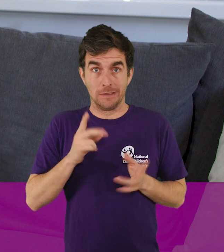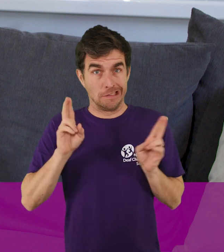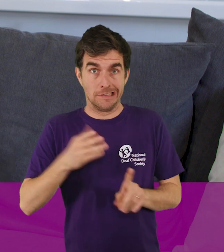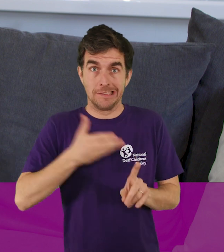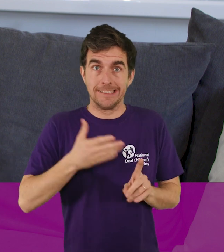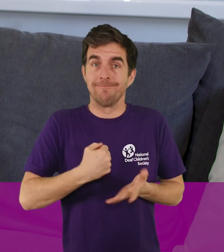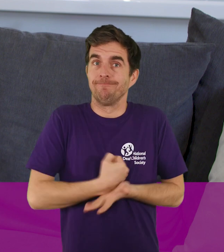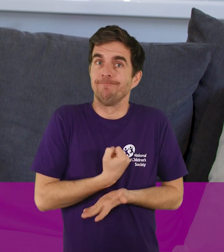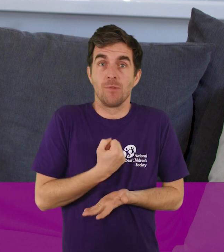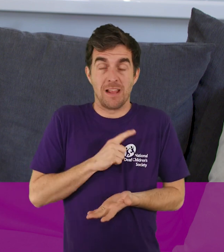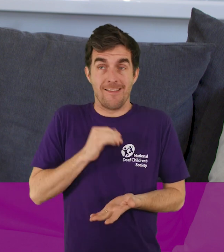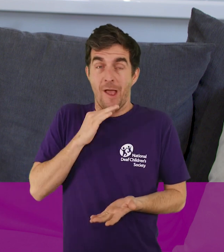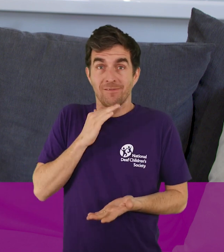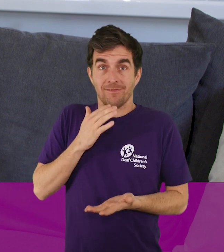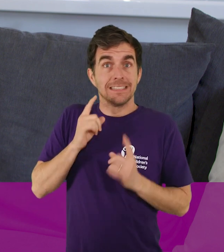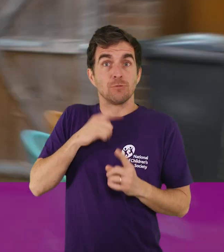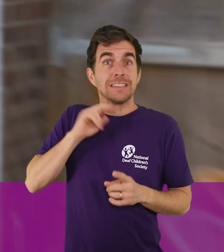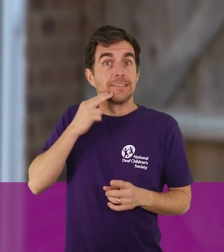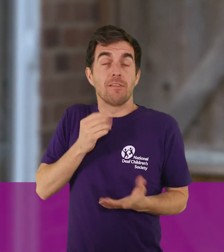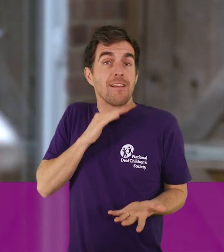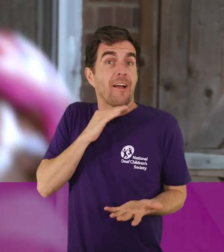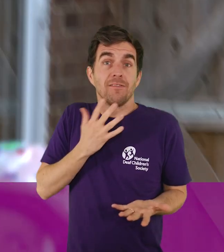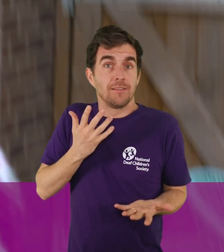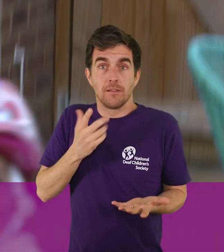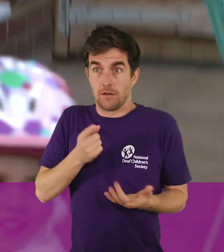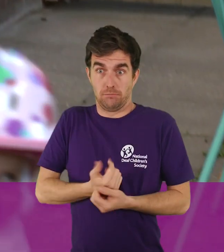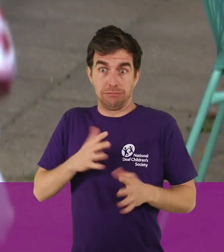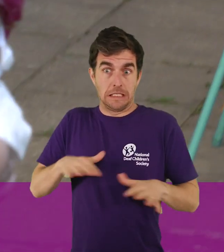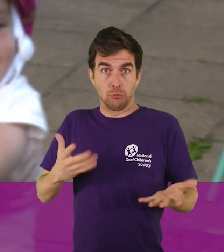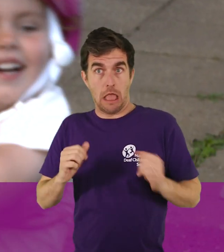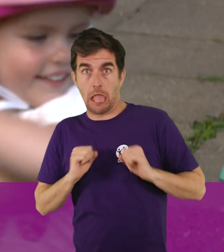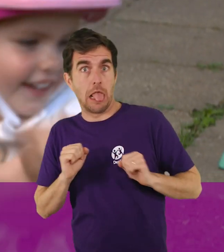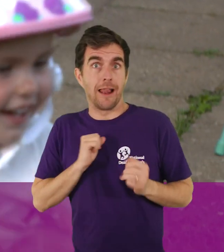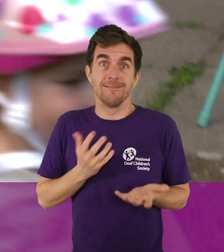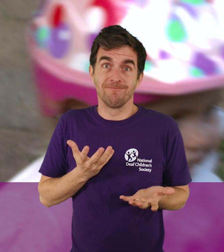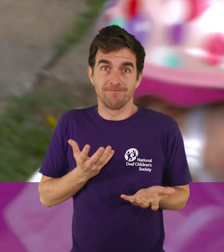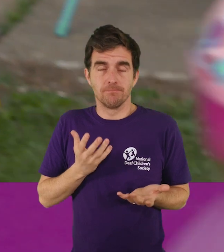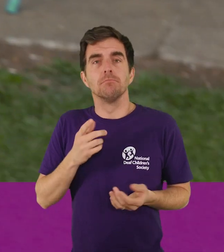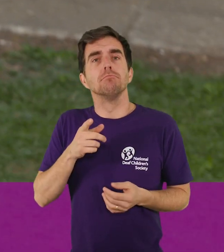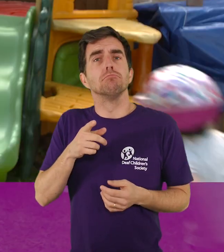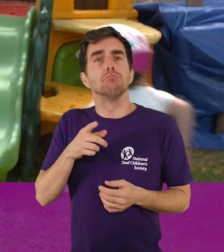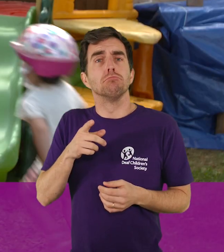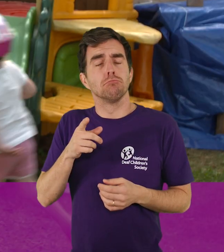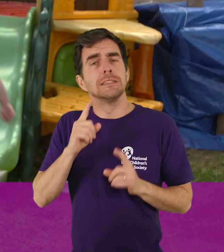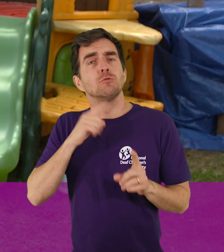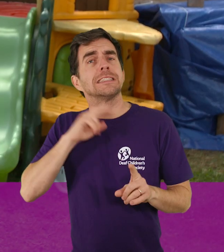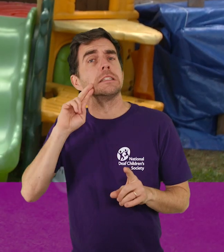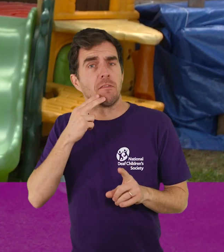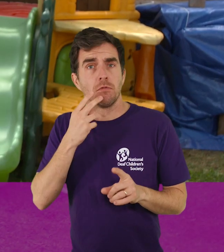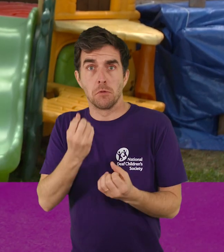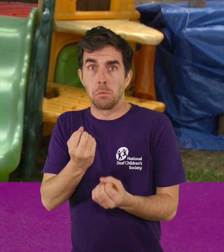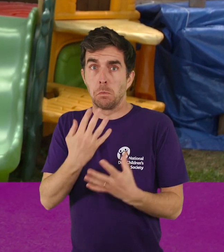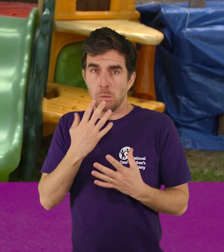they're meant to because there aren't enough of them, and she has lots of children under her care. Her teacher of the deaf sort